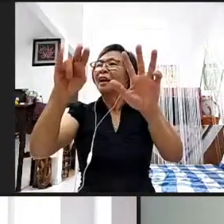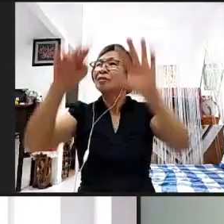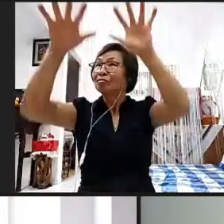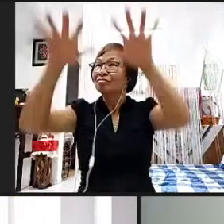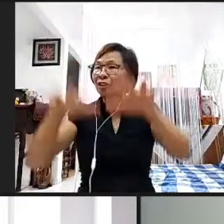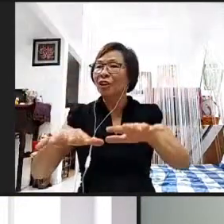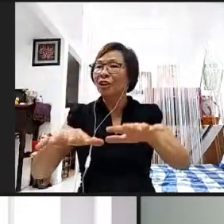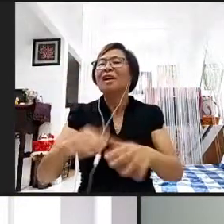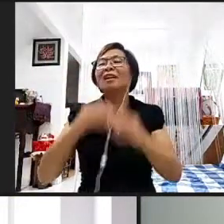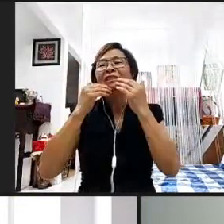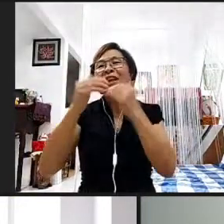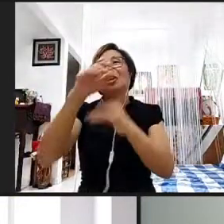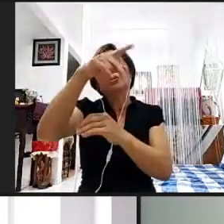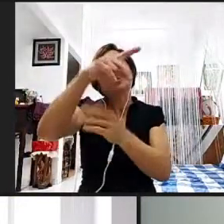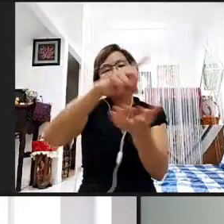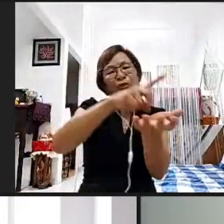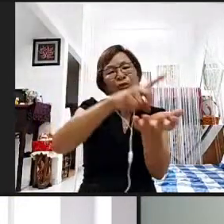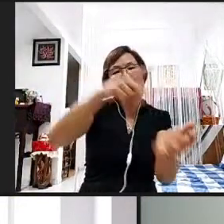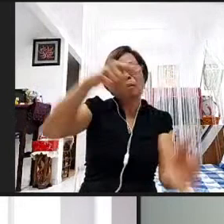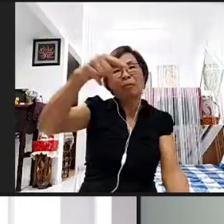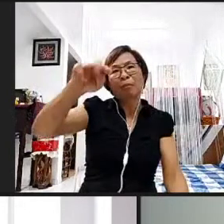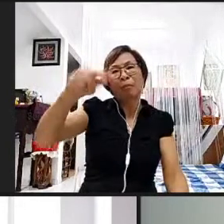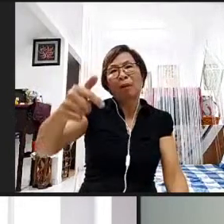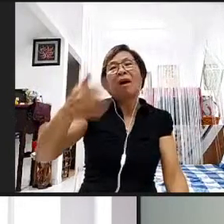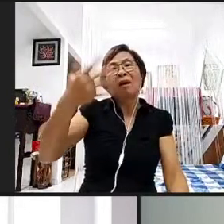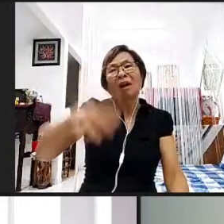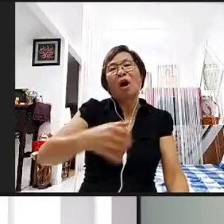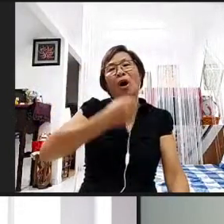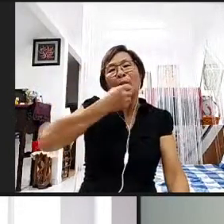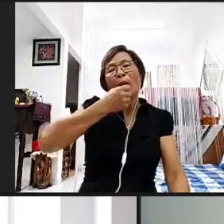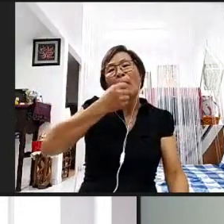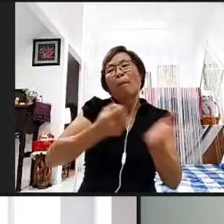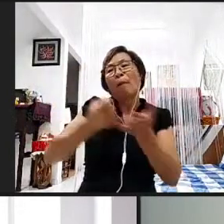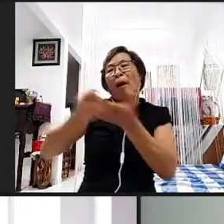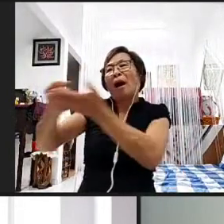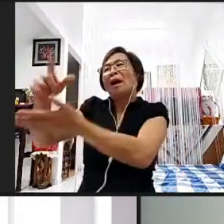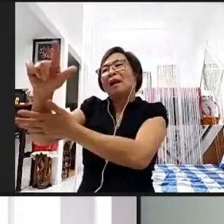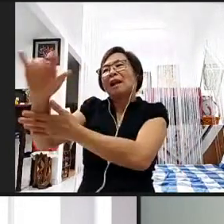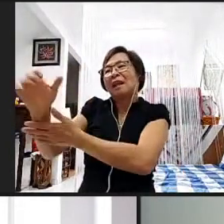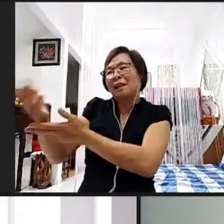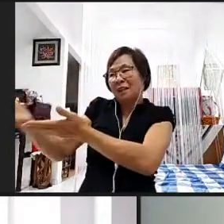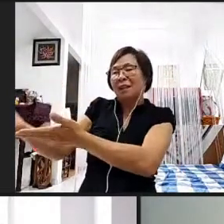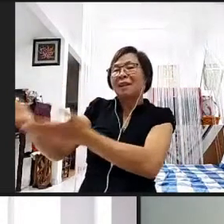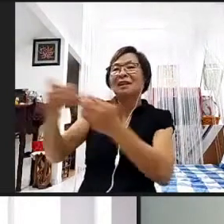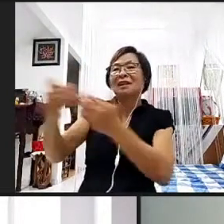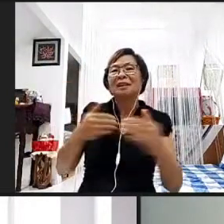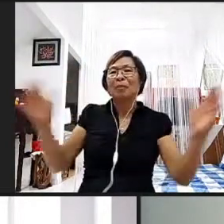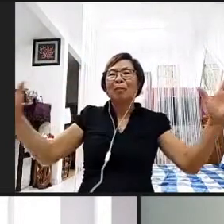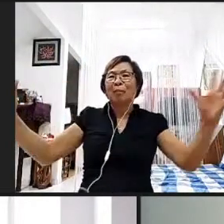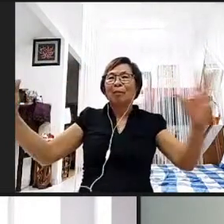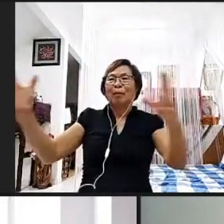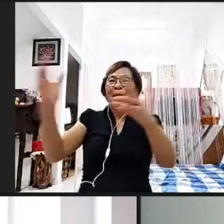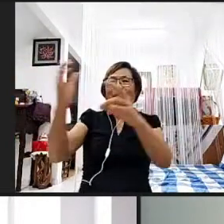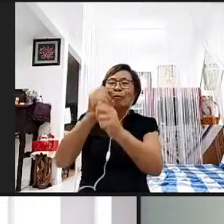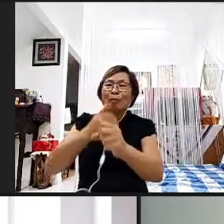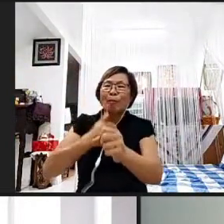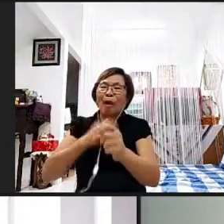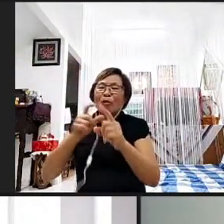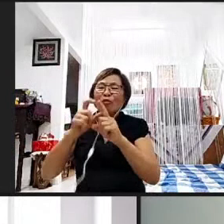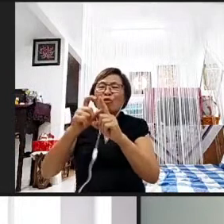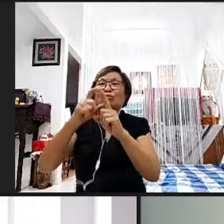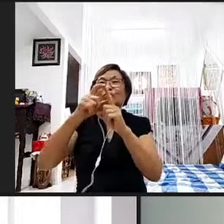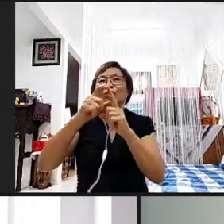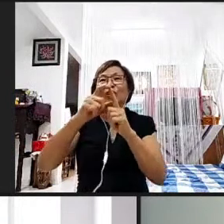And before I pass back to Didi Ling Huat to do the closing, this is my summary or my word of wisdom for all